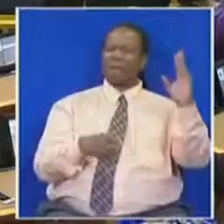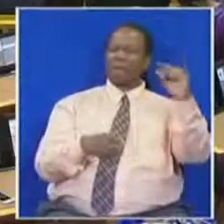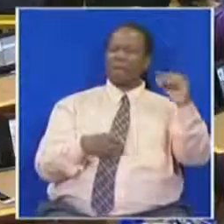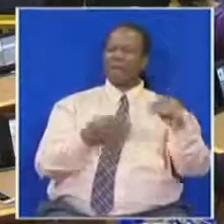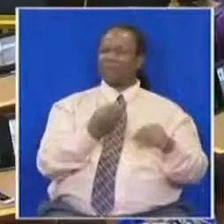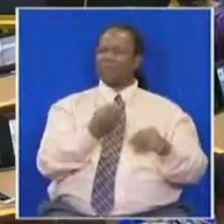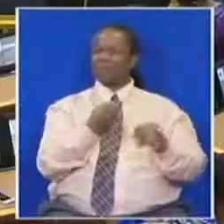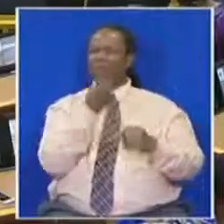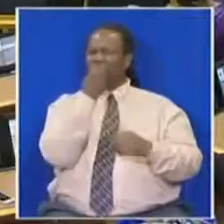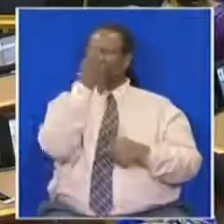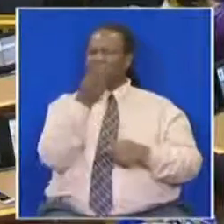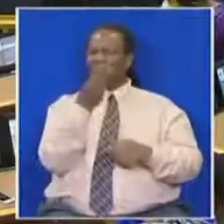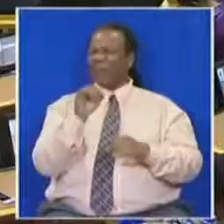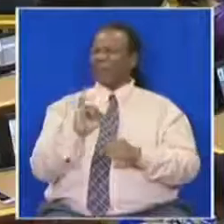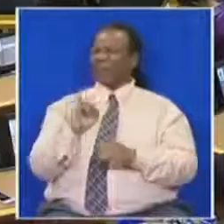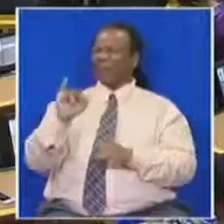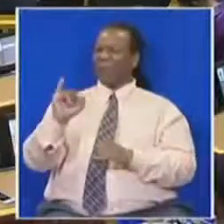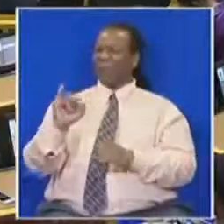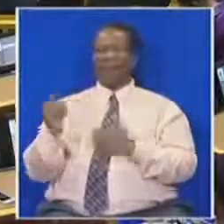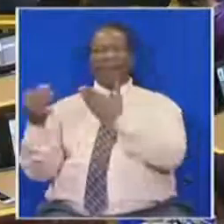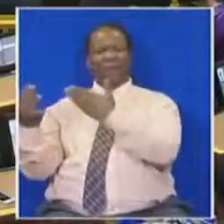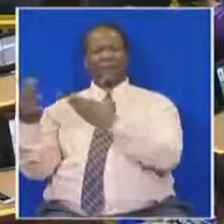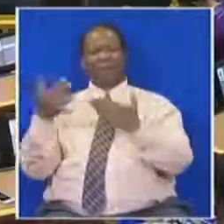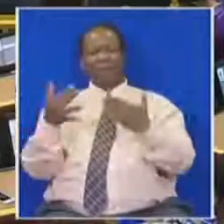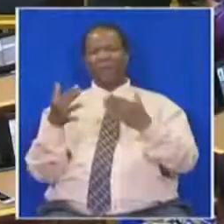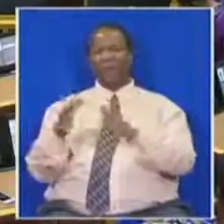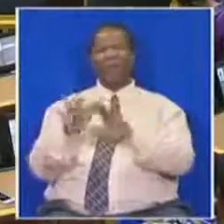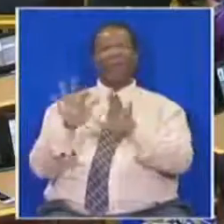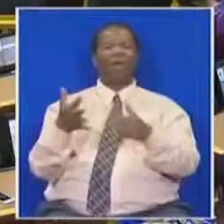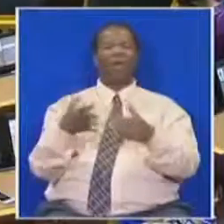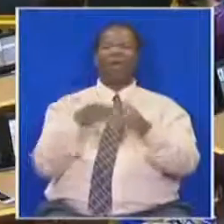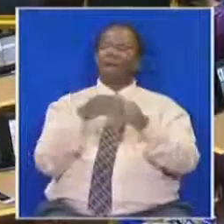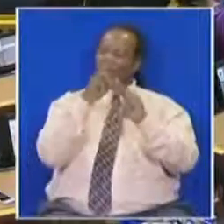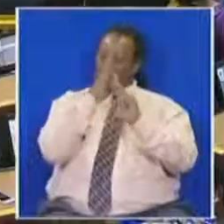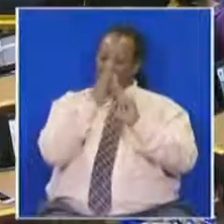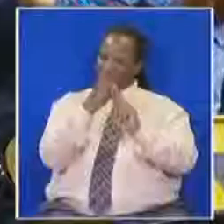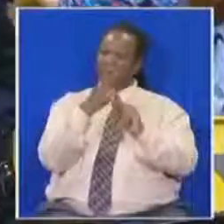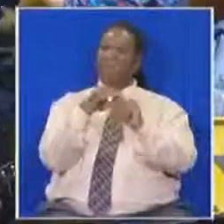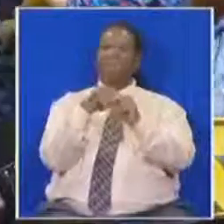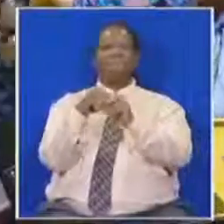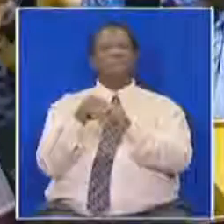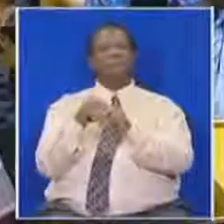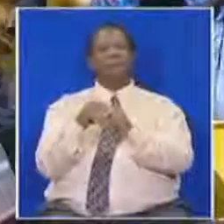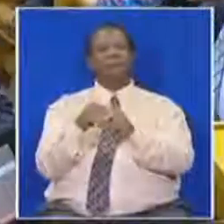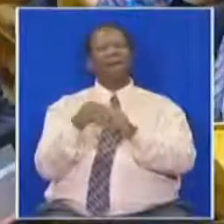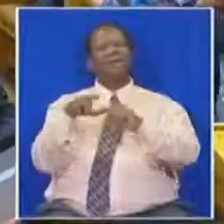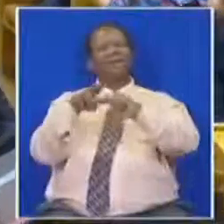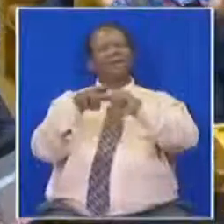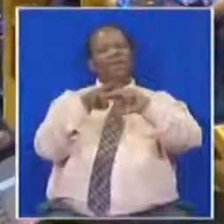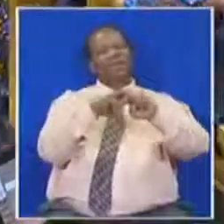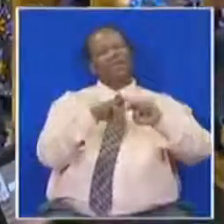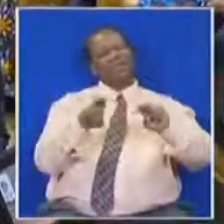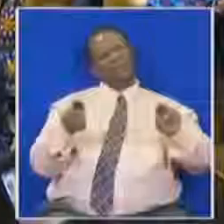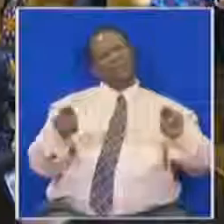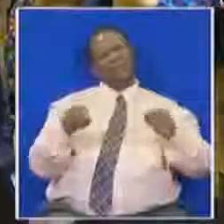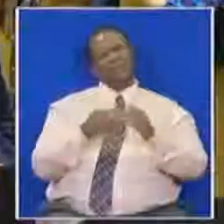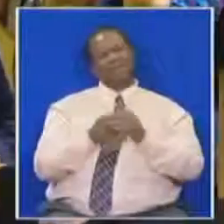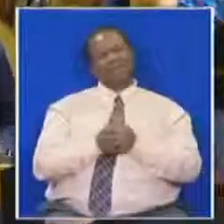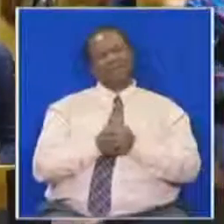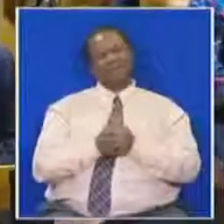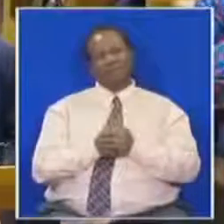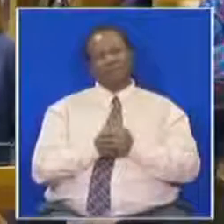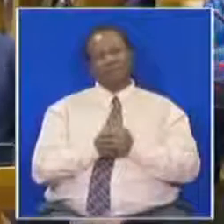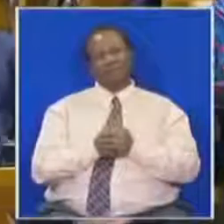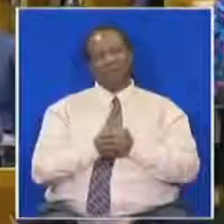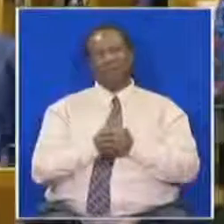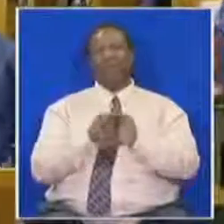members. I'm going to make your life a... Honourable members, please point take of your seats. Yeah, Speaker, can I just address you? Honourable